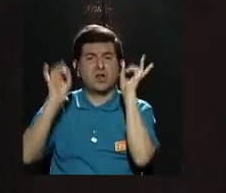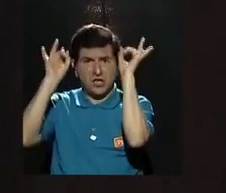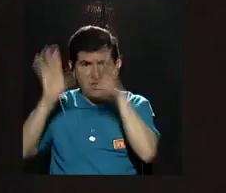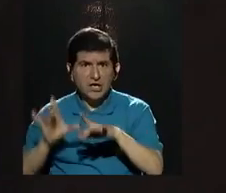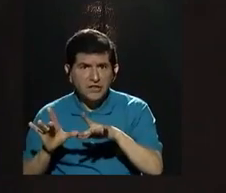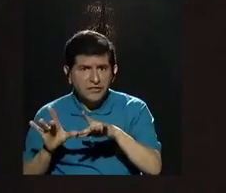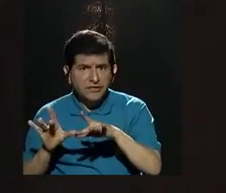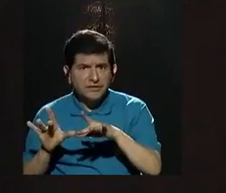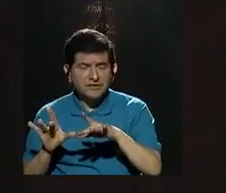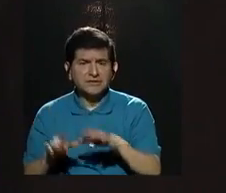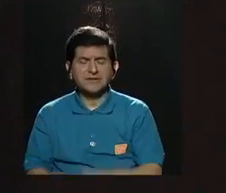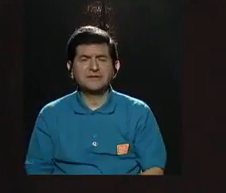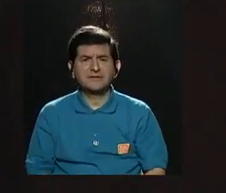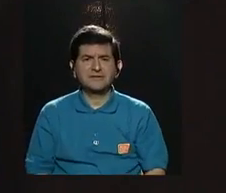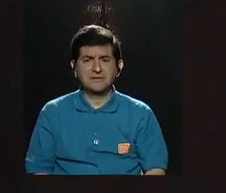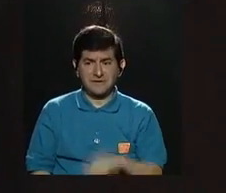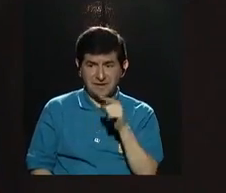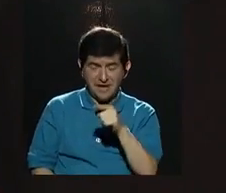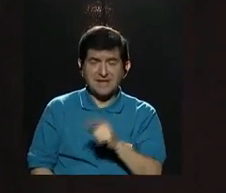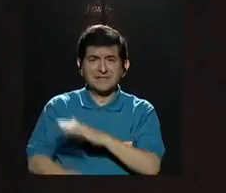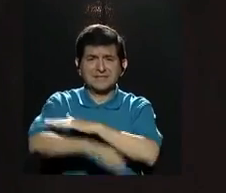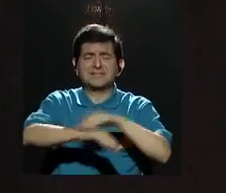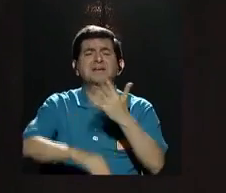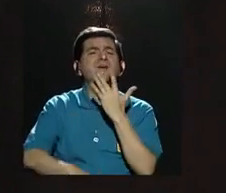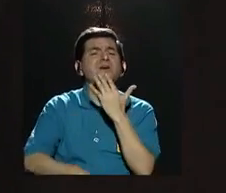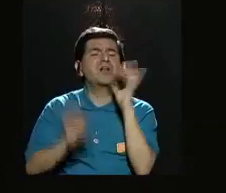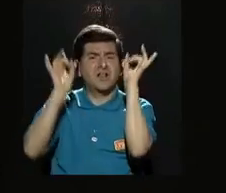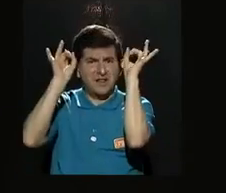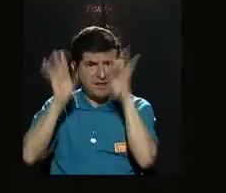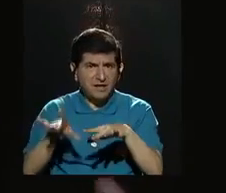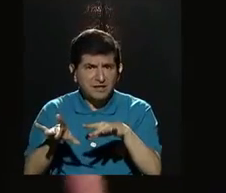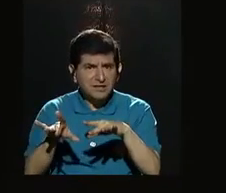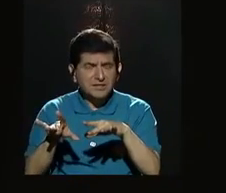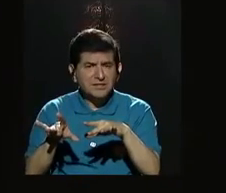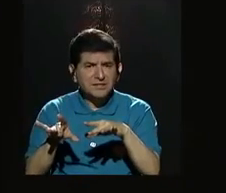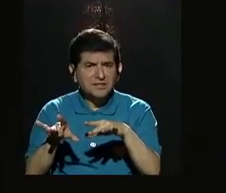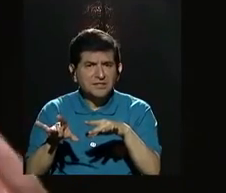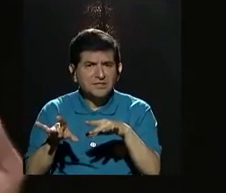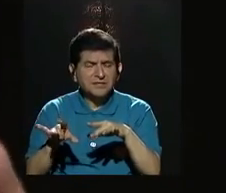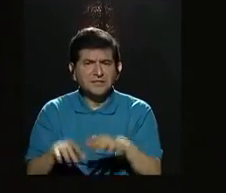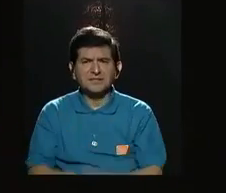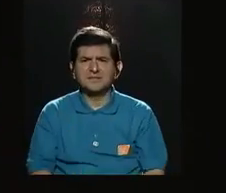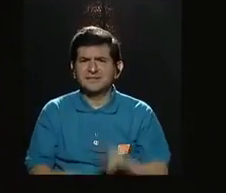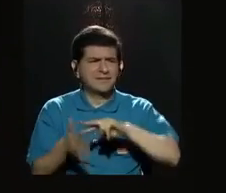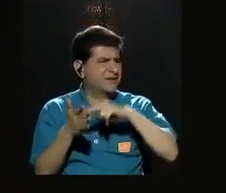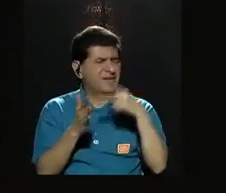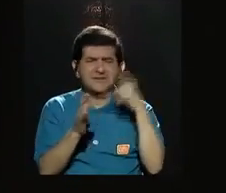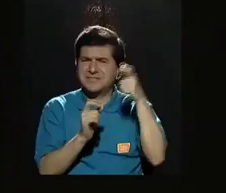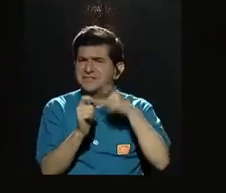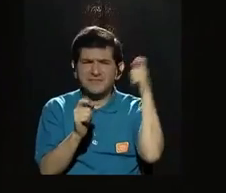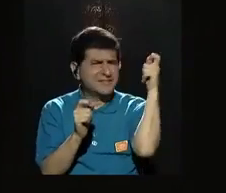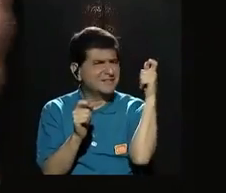That racism is not primarily a product